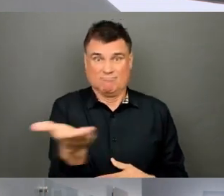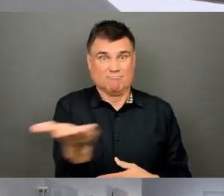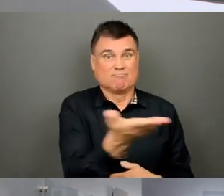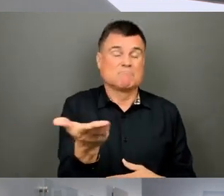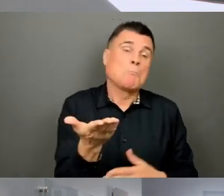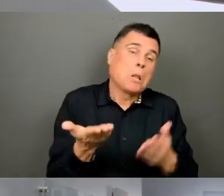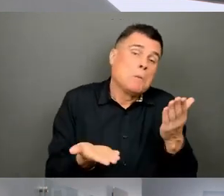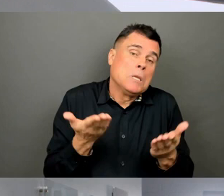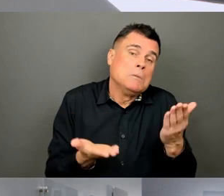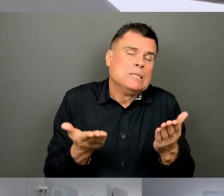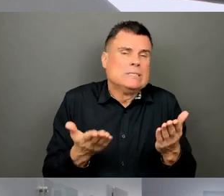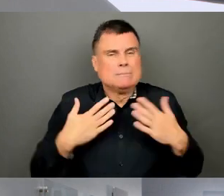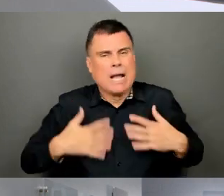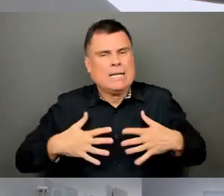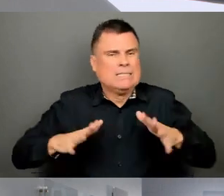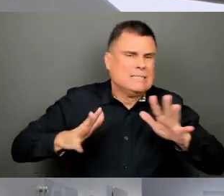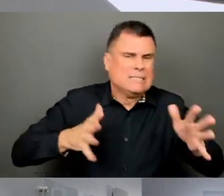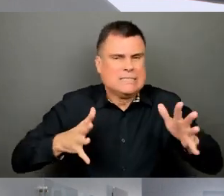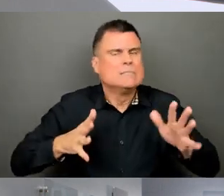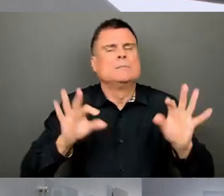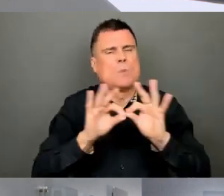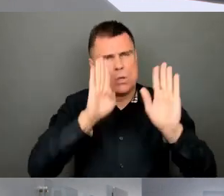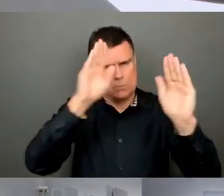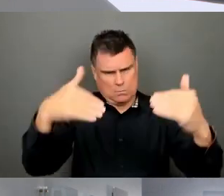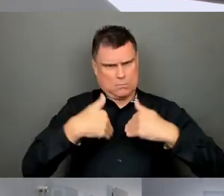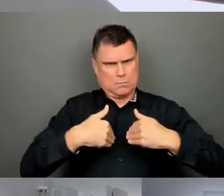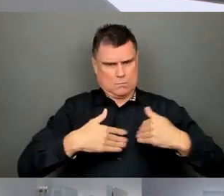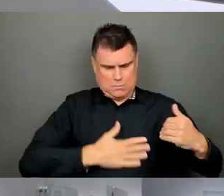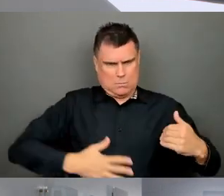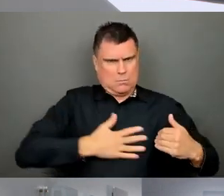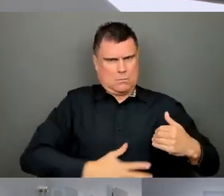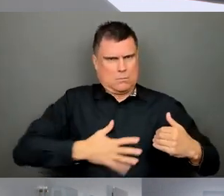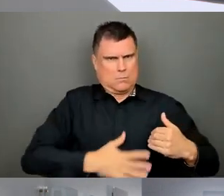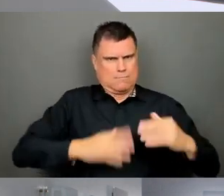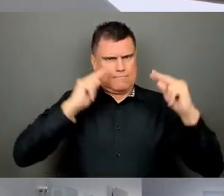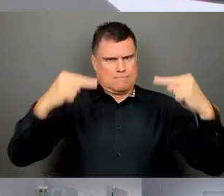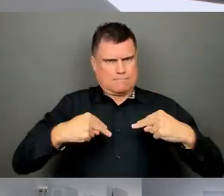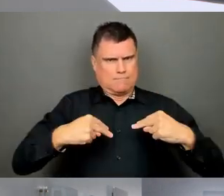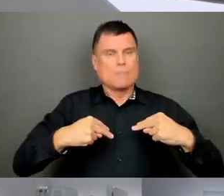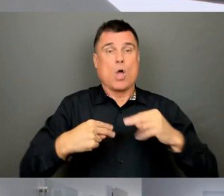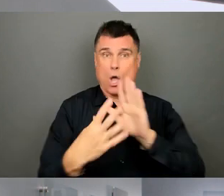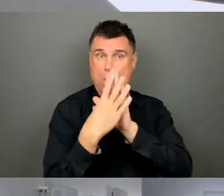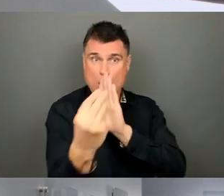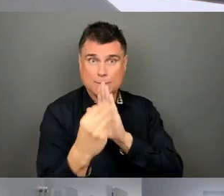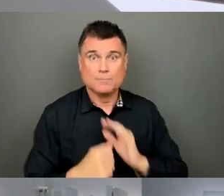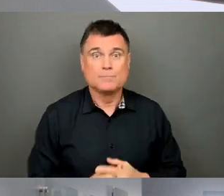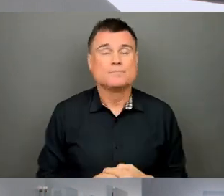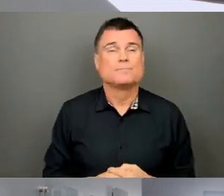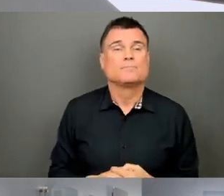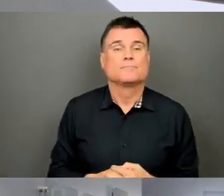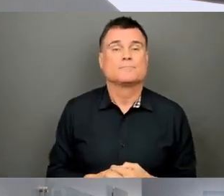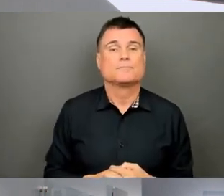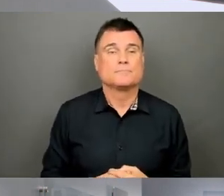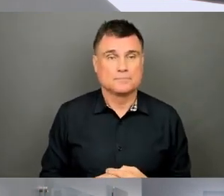you again with balance issues, focusing on your core is going to be really, really important. So let's do it together. 5, 6, 7 with the up